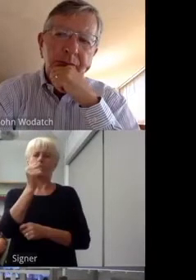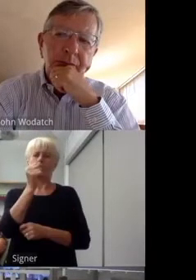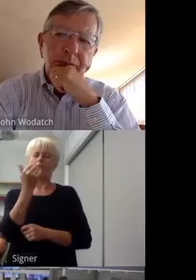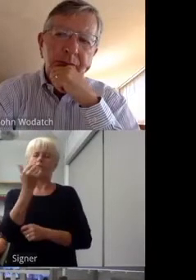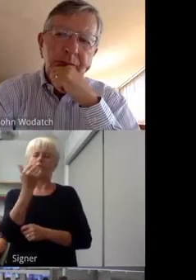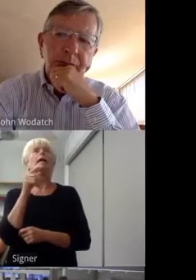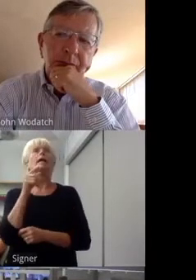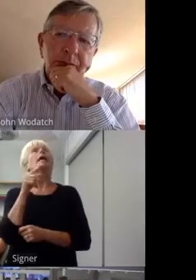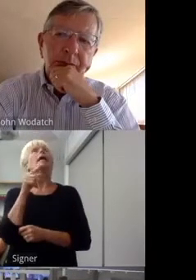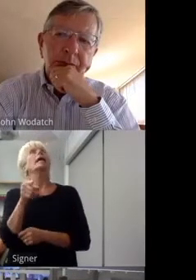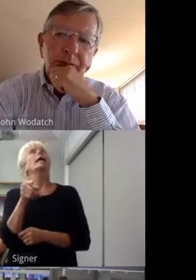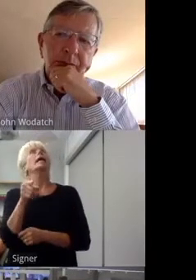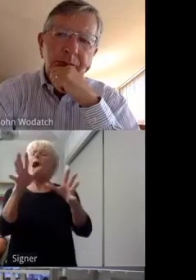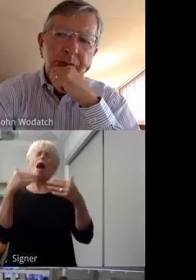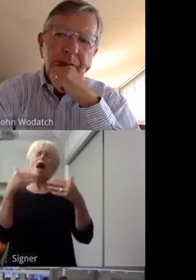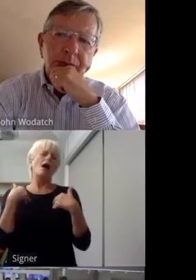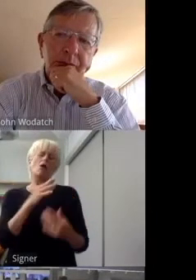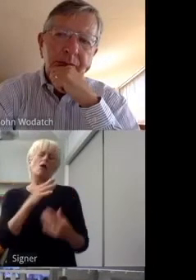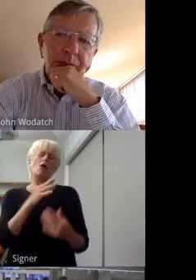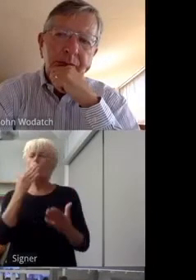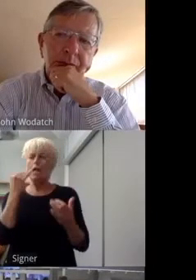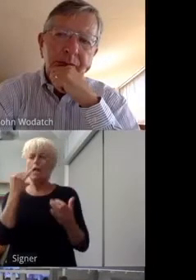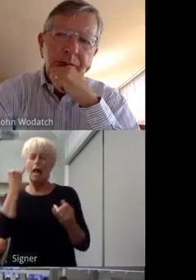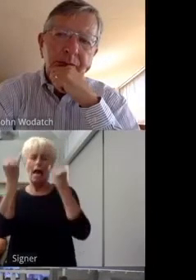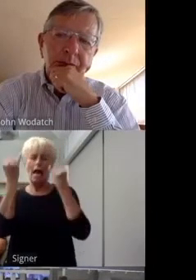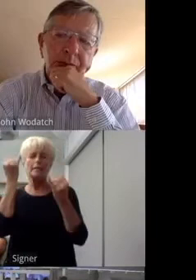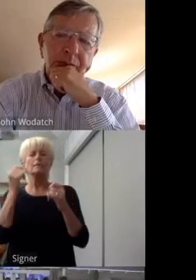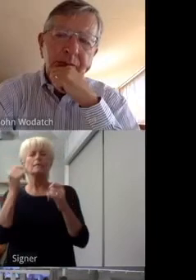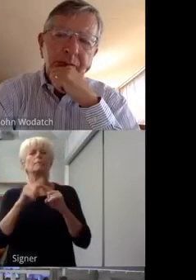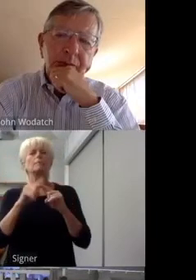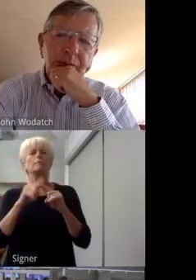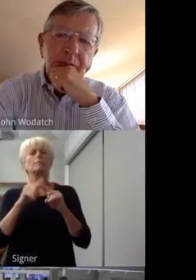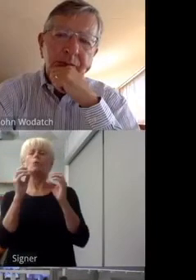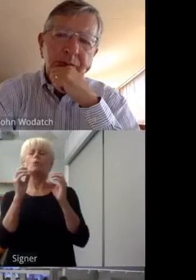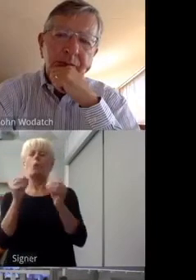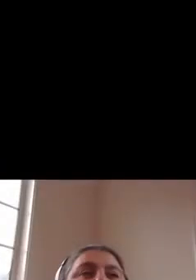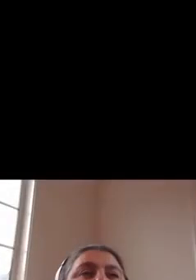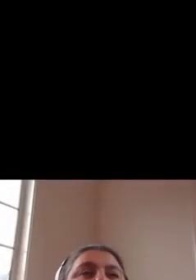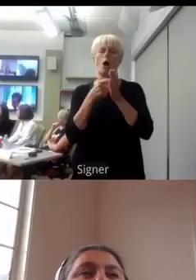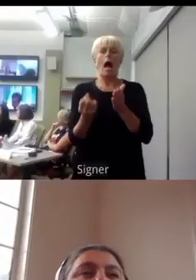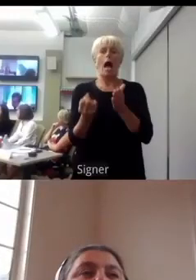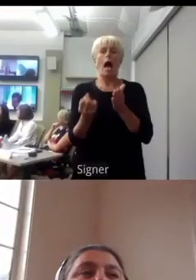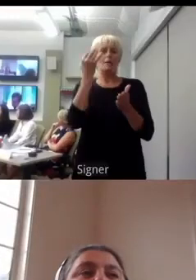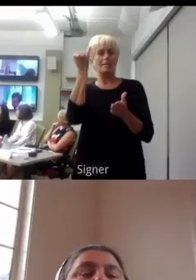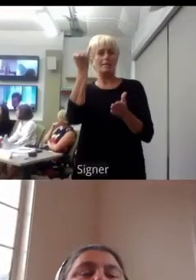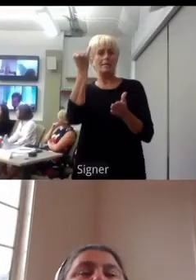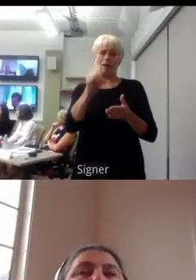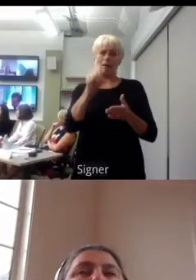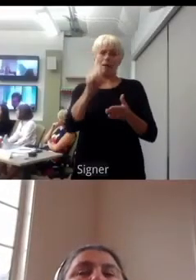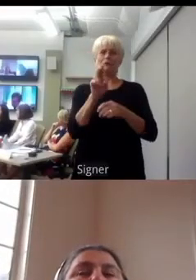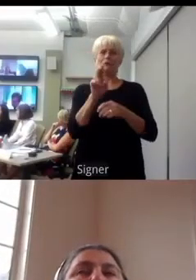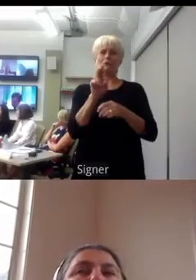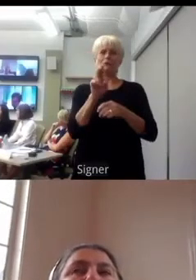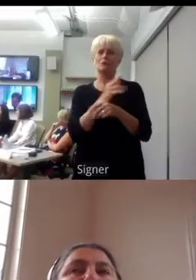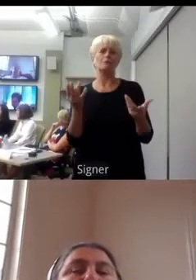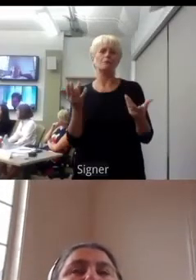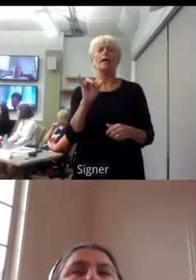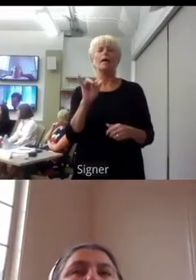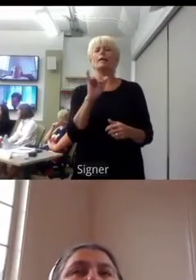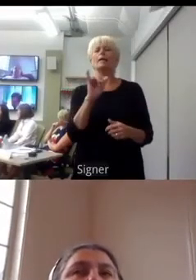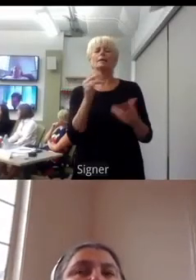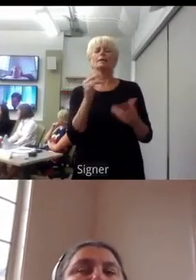it, but it doesn't require how many of those ideas you have to provide. So, for example, an area of refuge. So if we're looking at equity